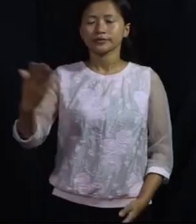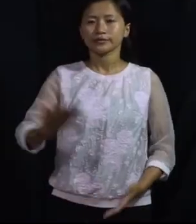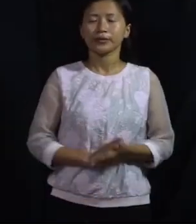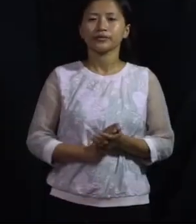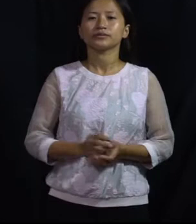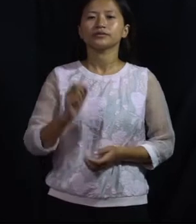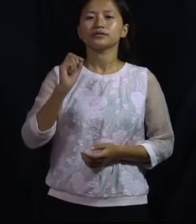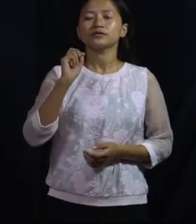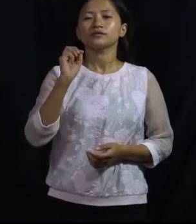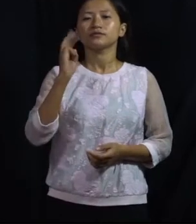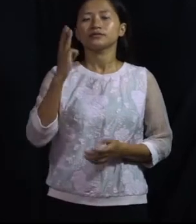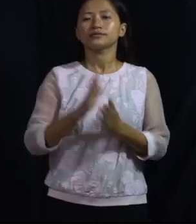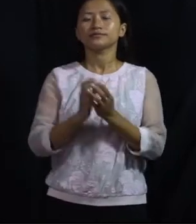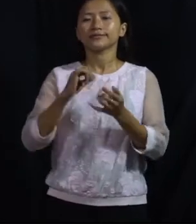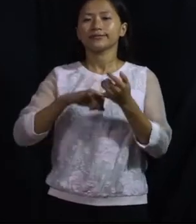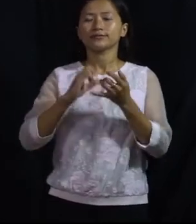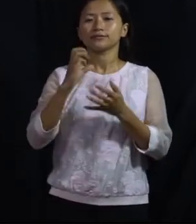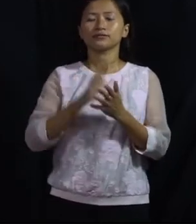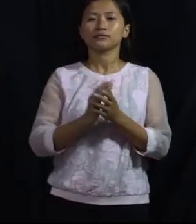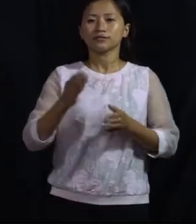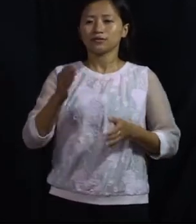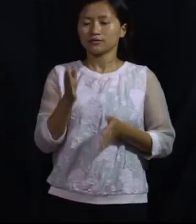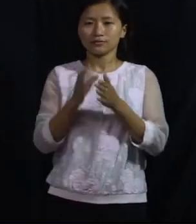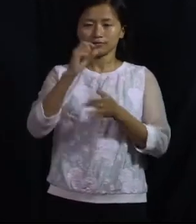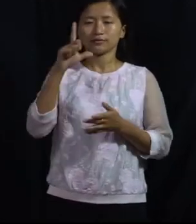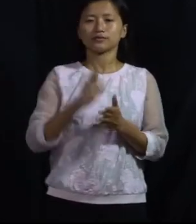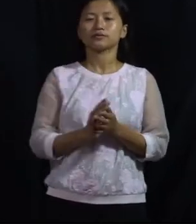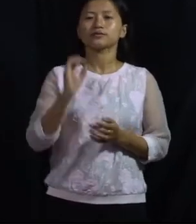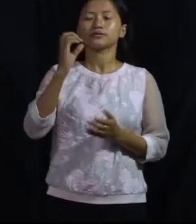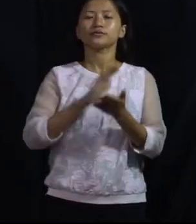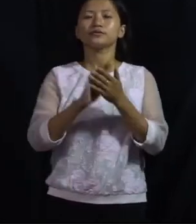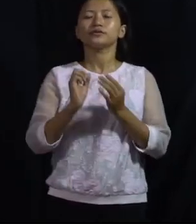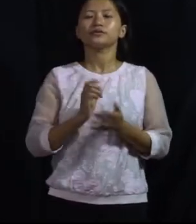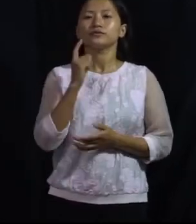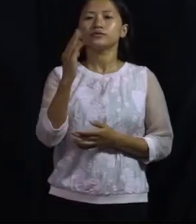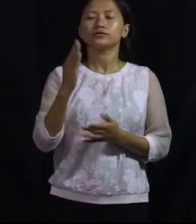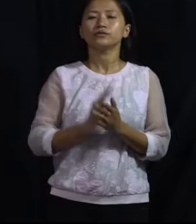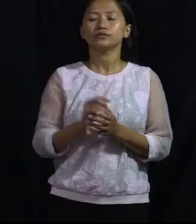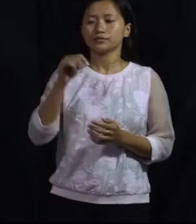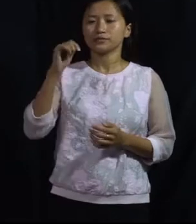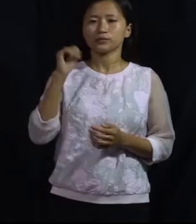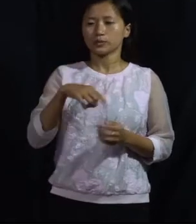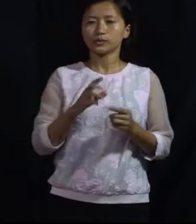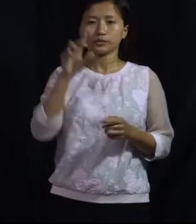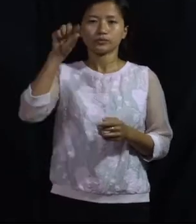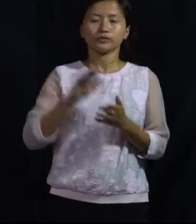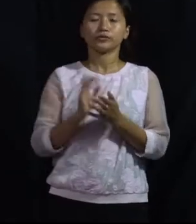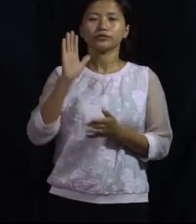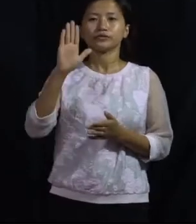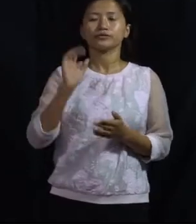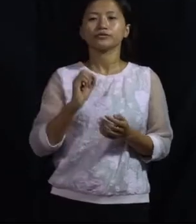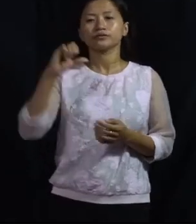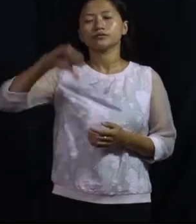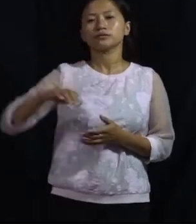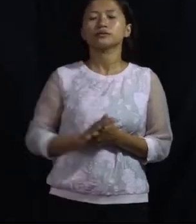Welcome back to third session of chapter 4. We will be doing question number 59. So let me